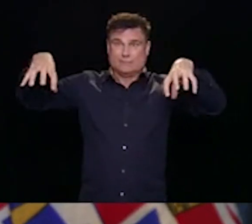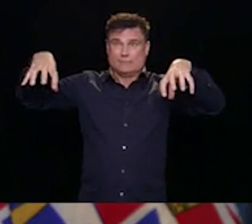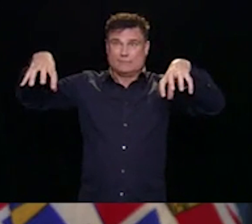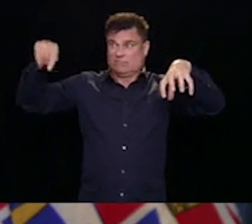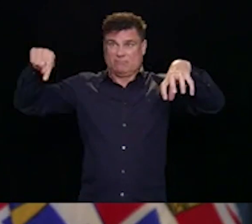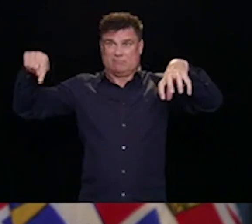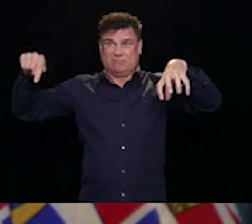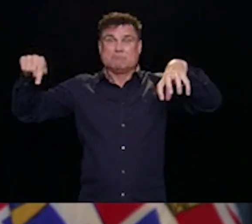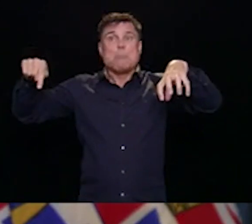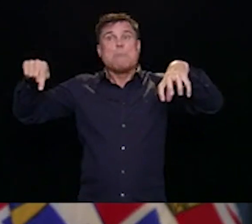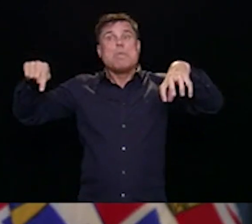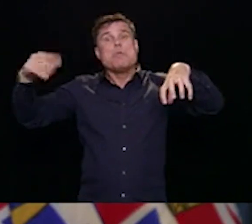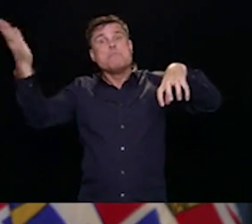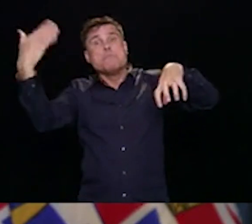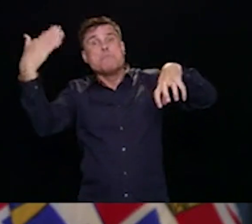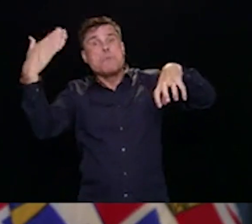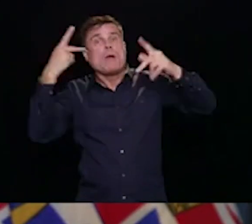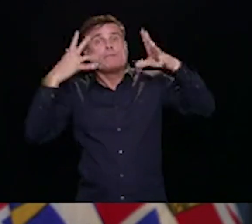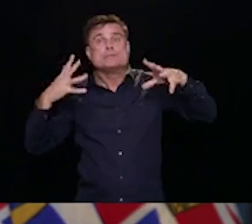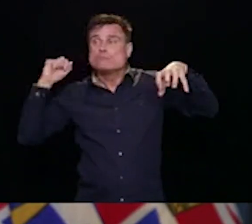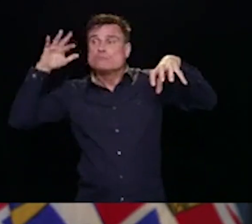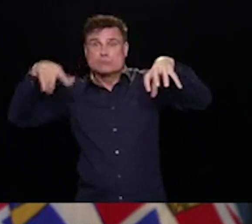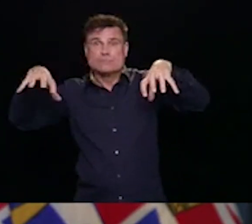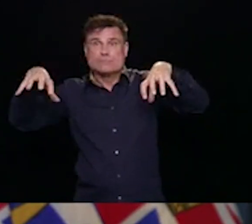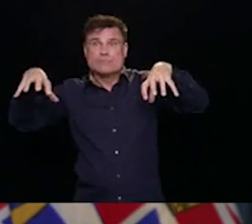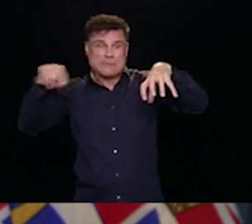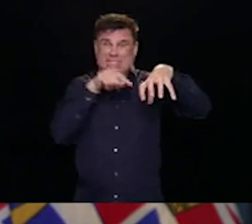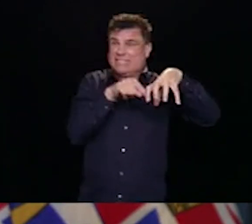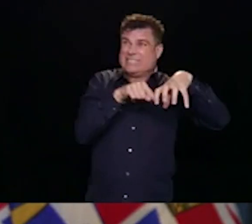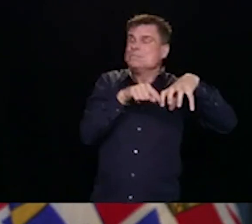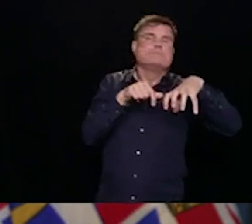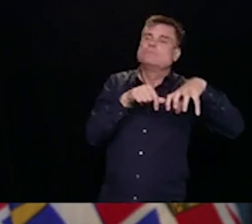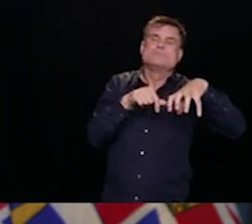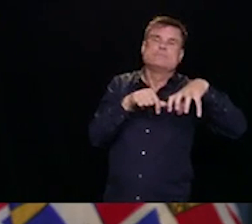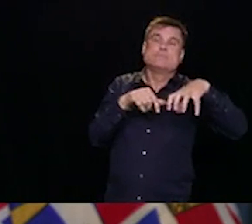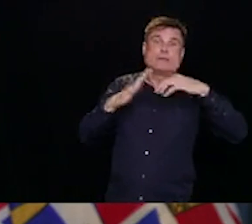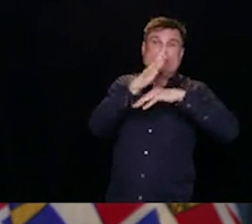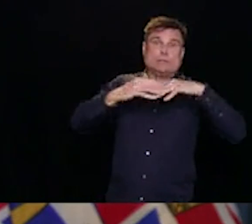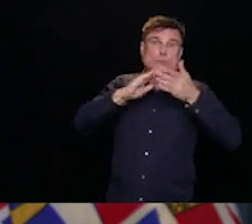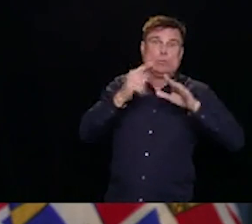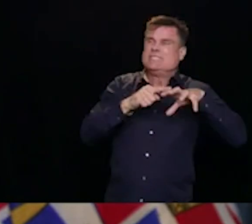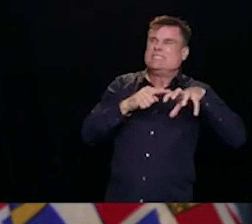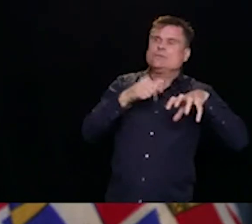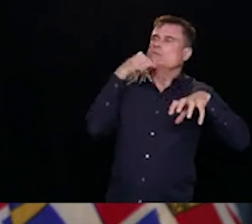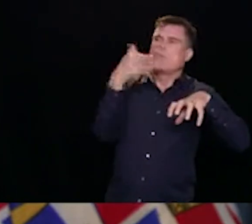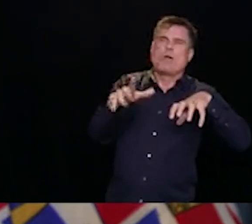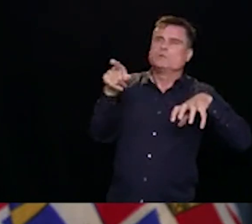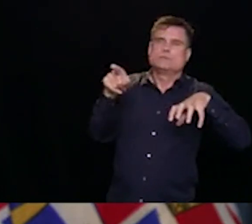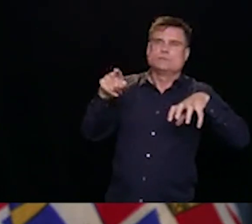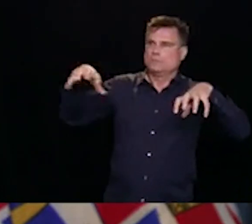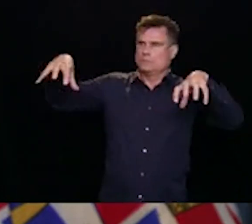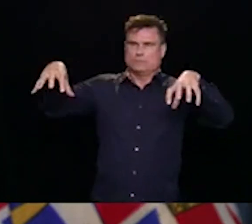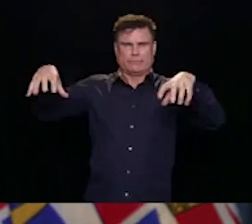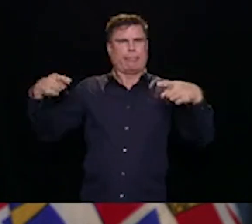of, I guess, can this get sorted out, and how do you think it will be sorted out, or